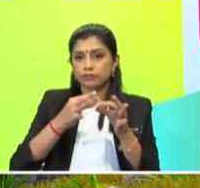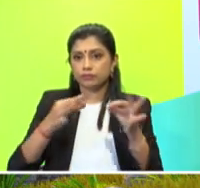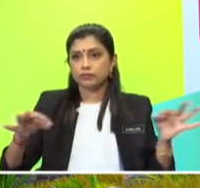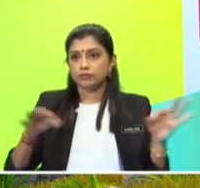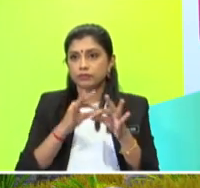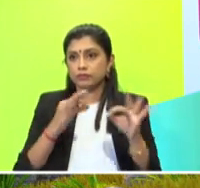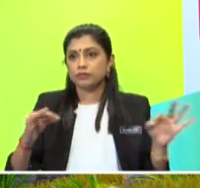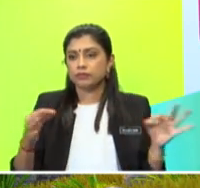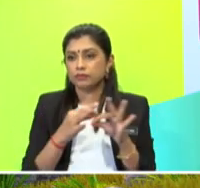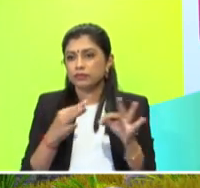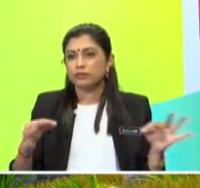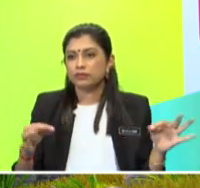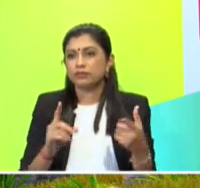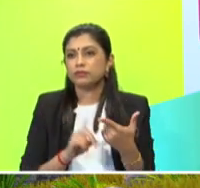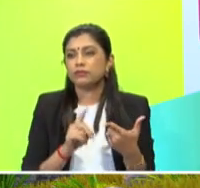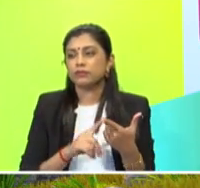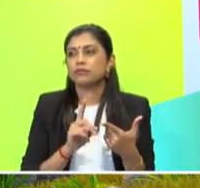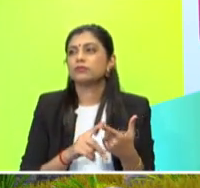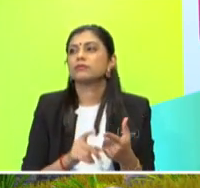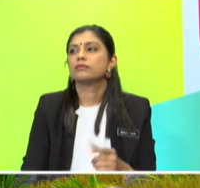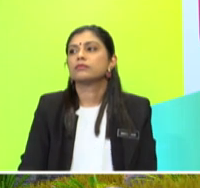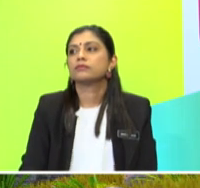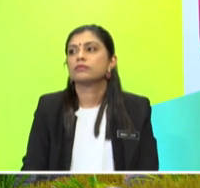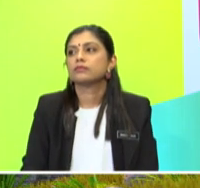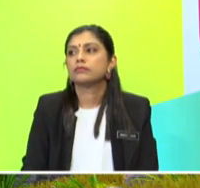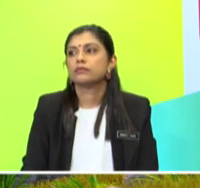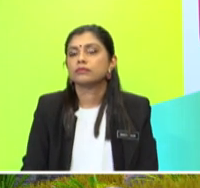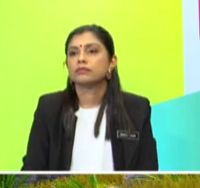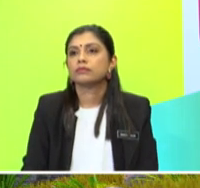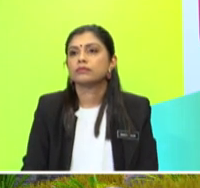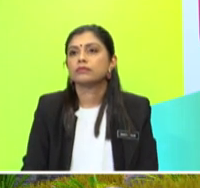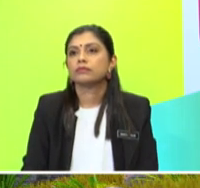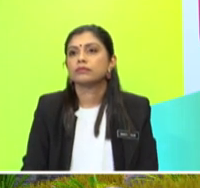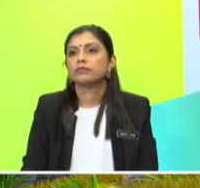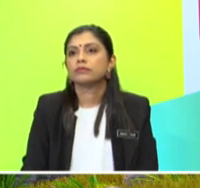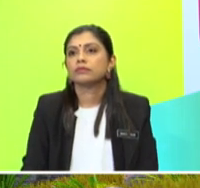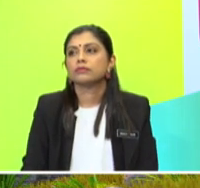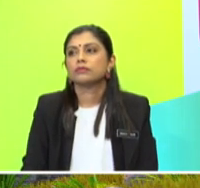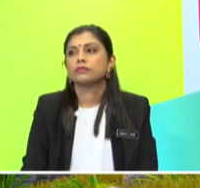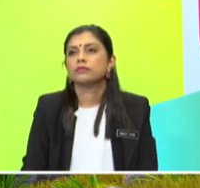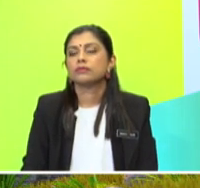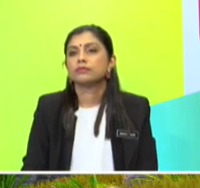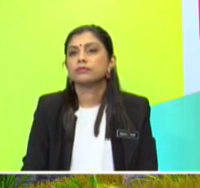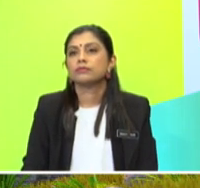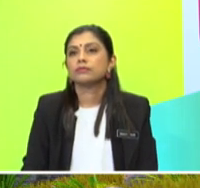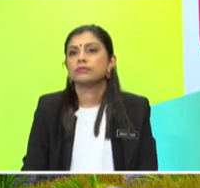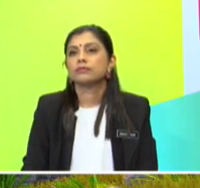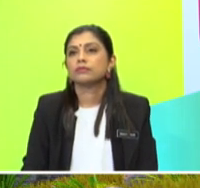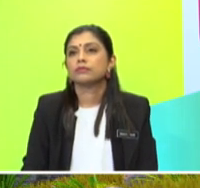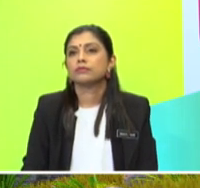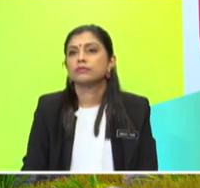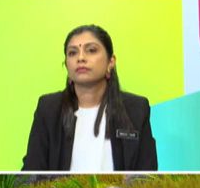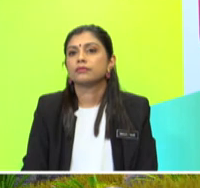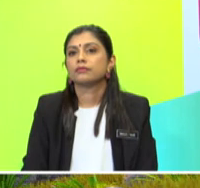on, people. Give it to me. Give me your energy. Give me the second sentence. Who wants to try? Show me your sentence. Go.